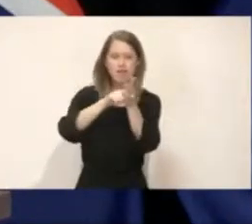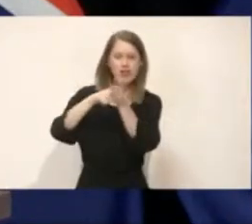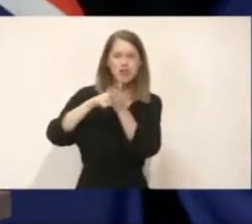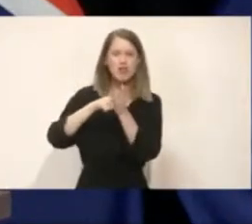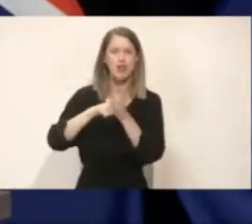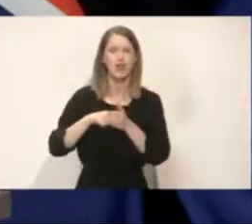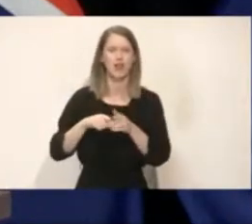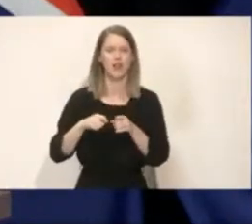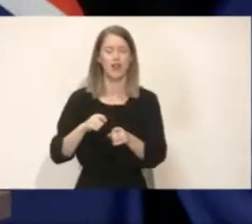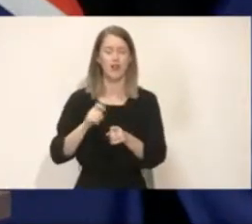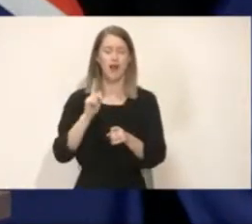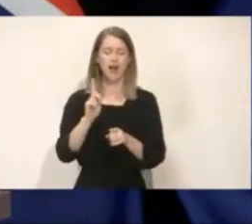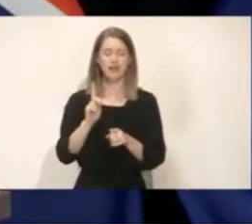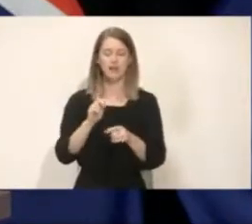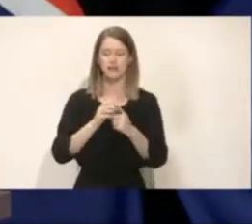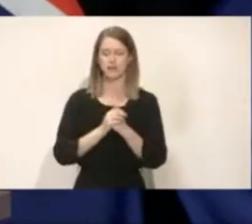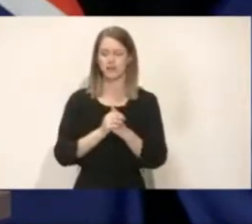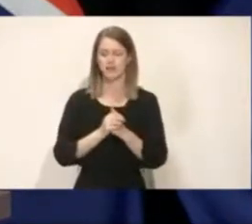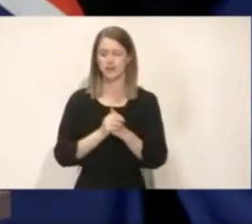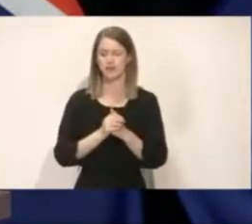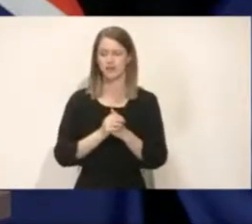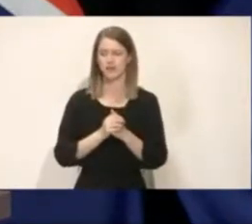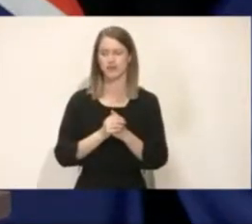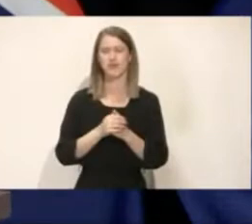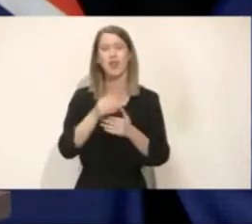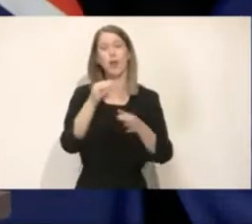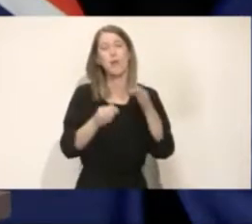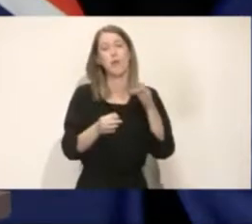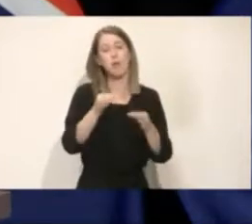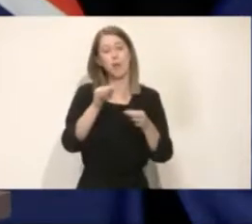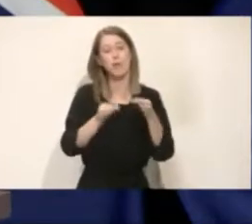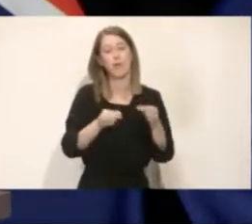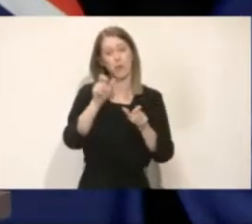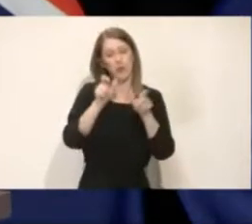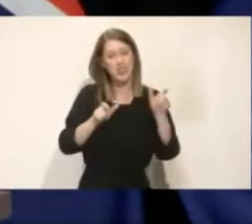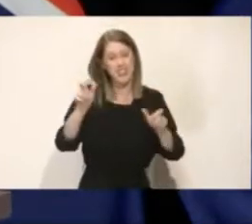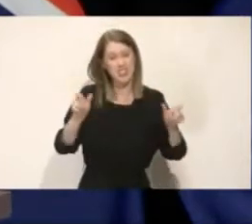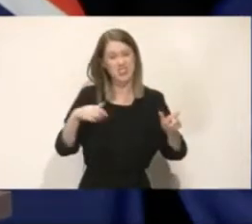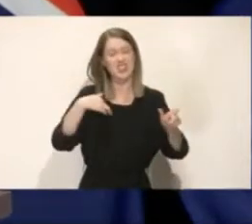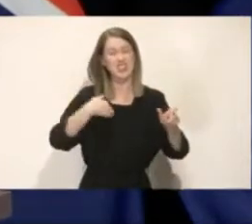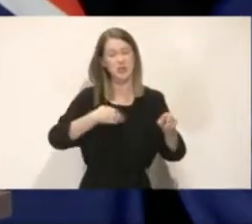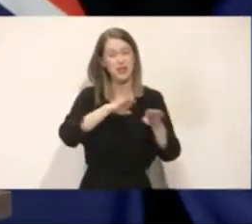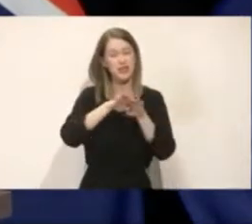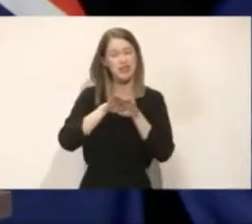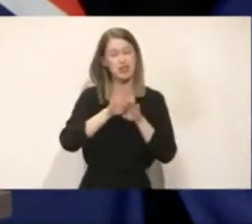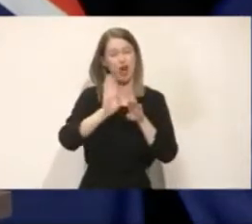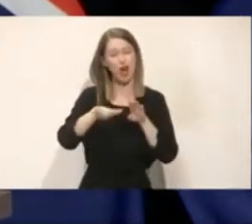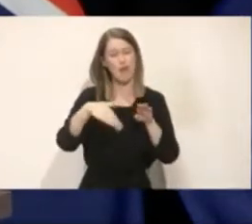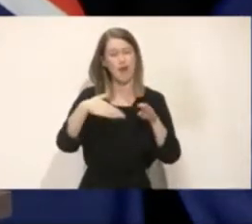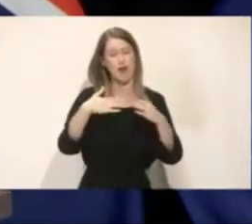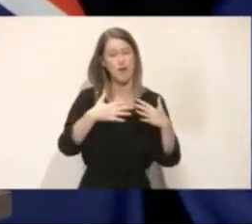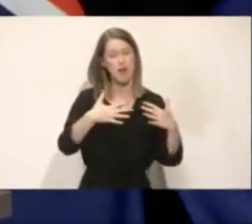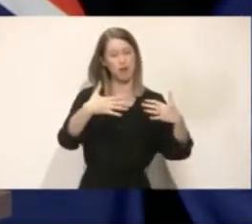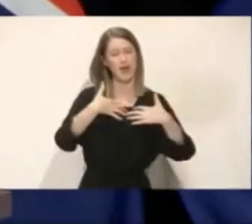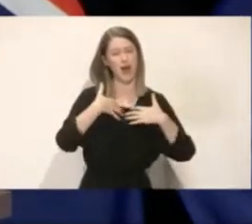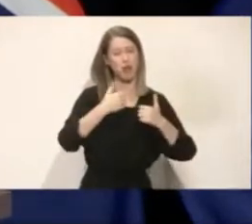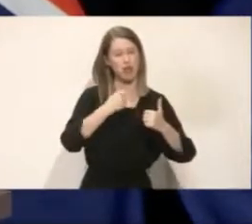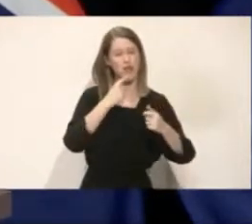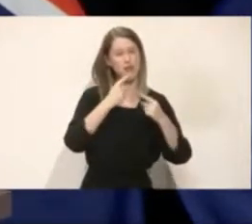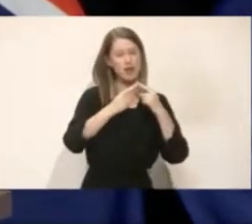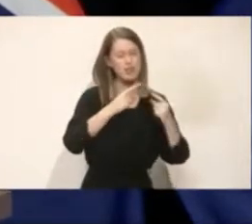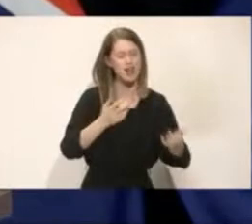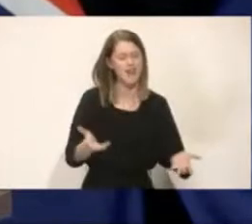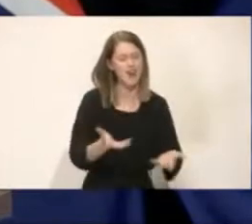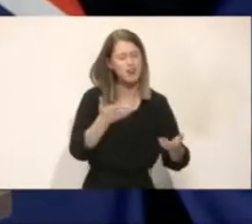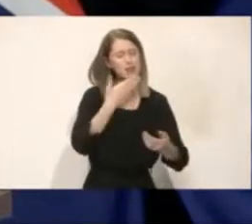would urge is that we try and, as politicians, be consistent around public health messages. So encouraging people